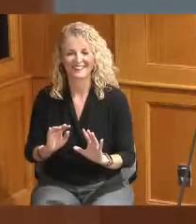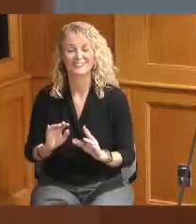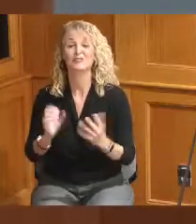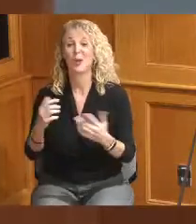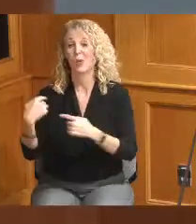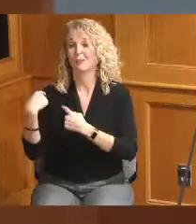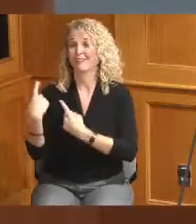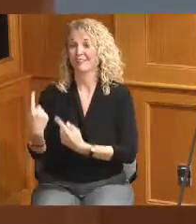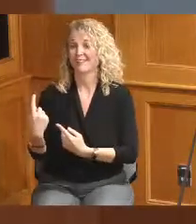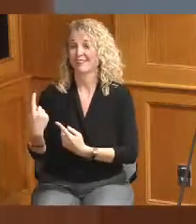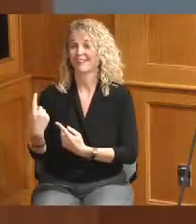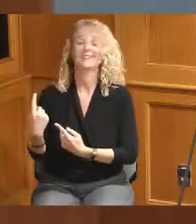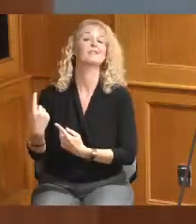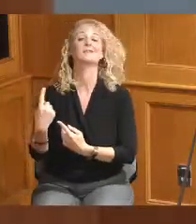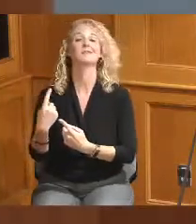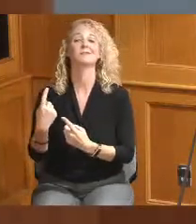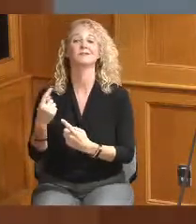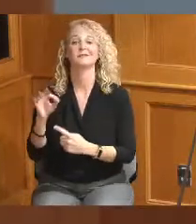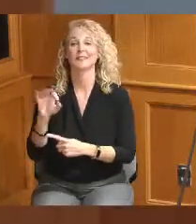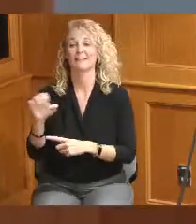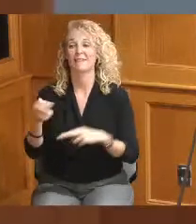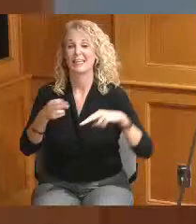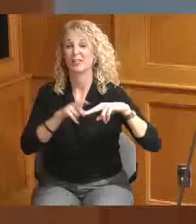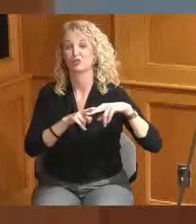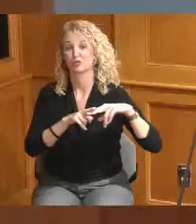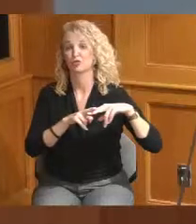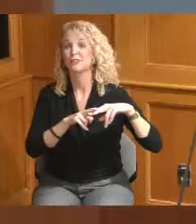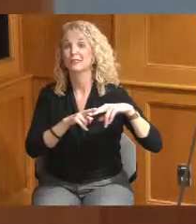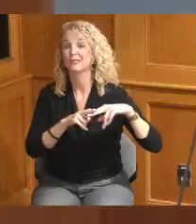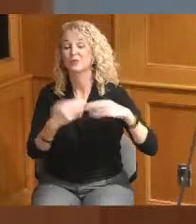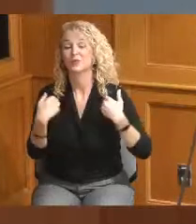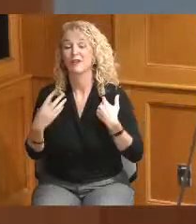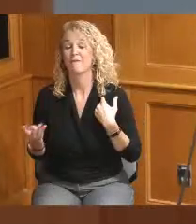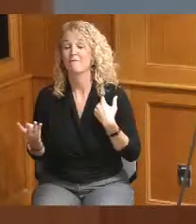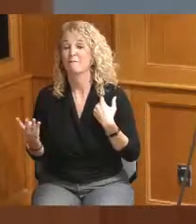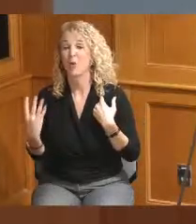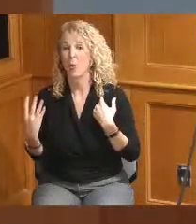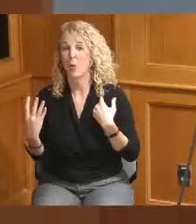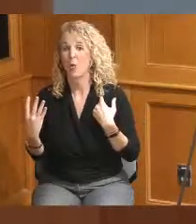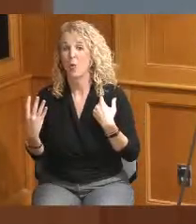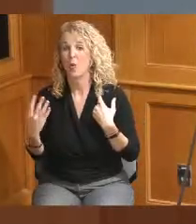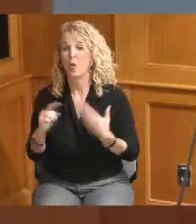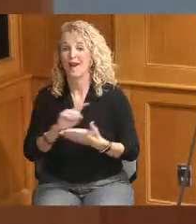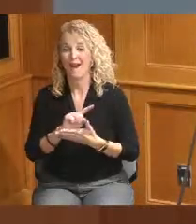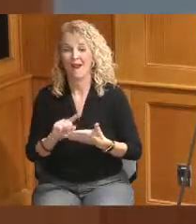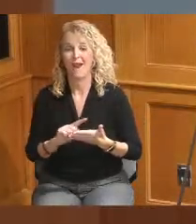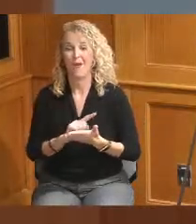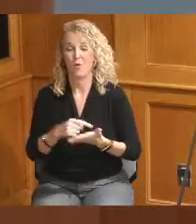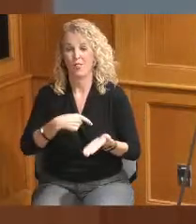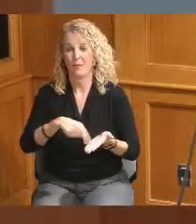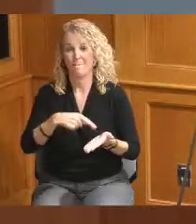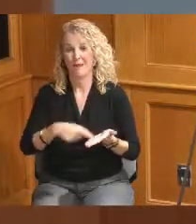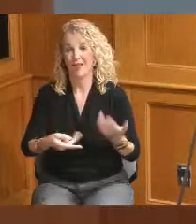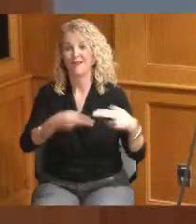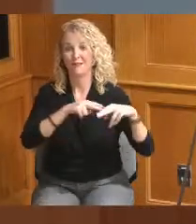Since our last fee increase, we've had 4 major hourly wage